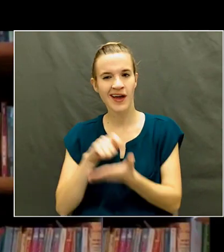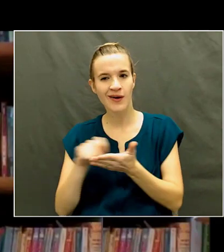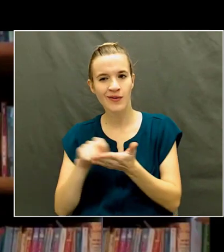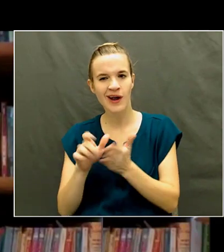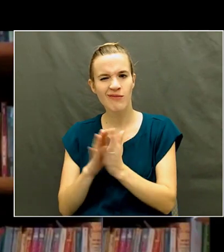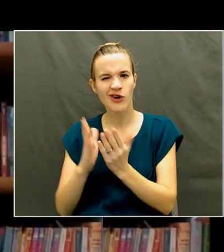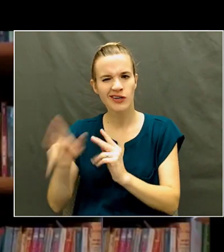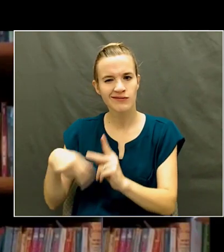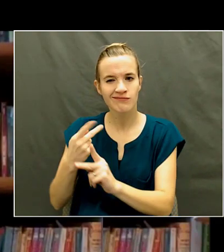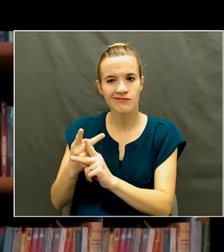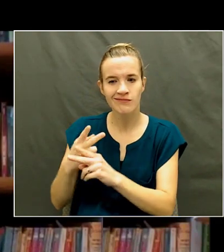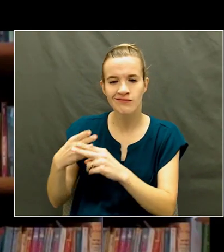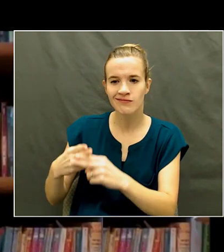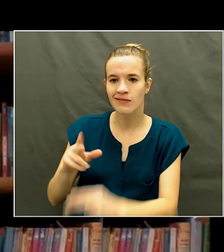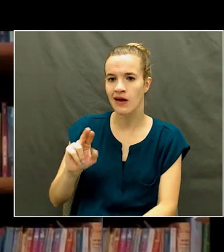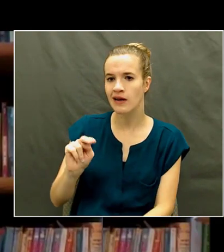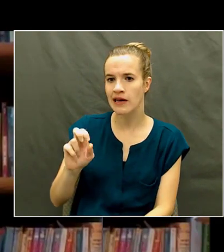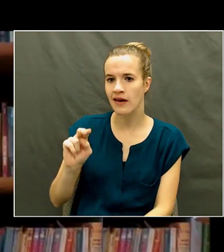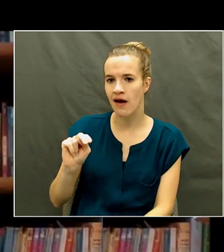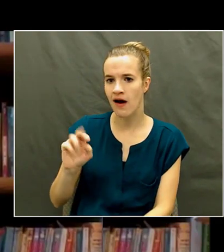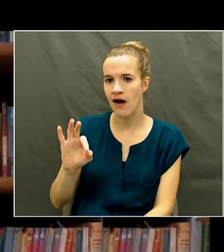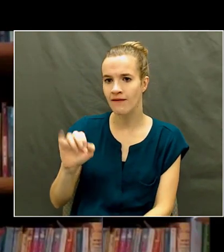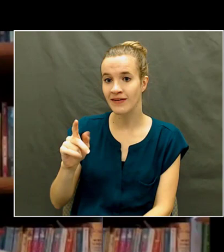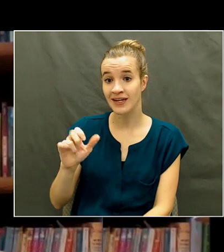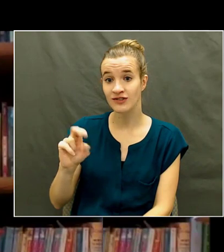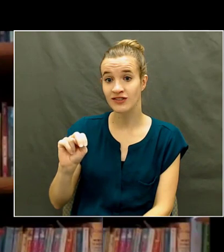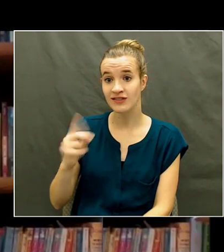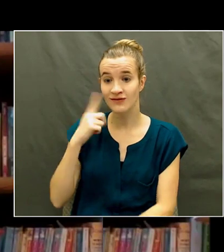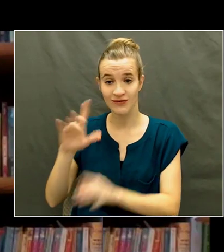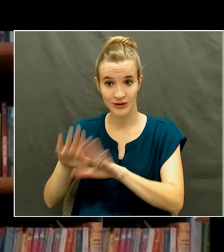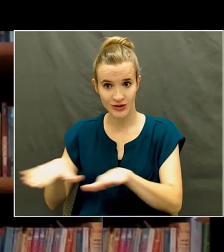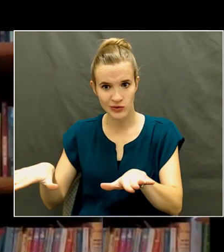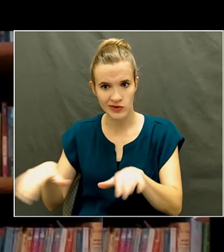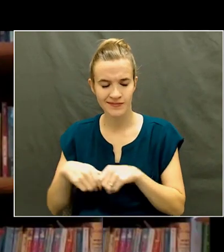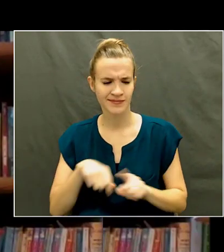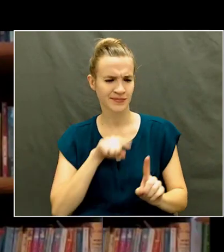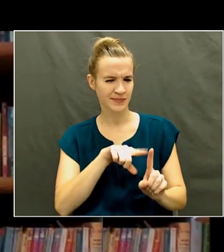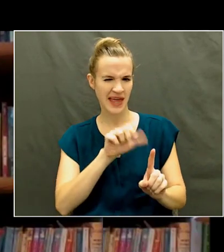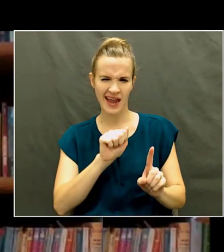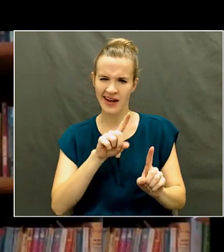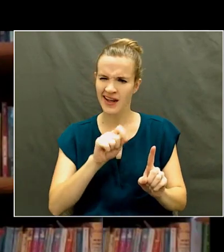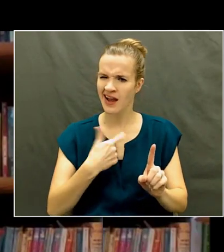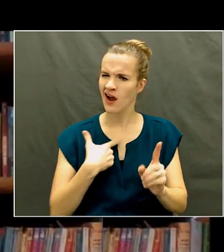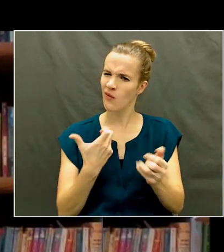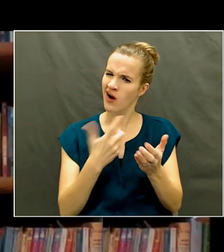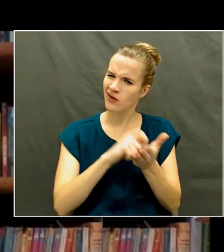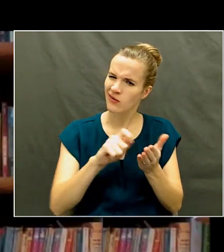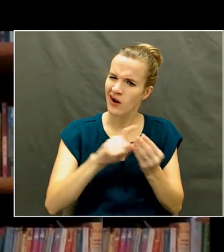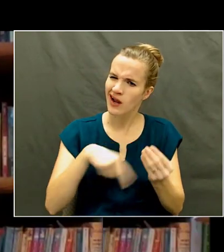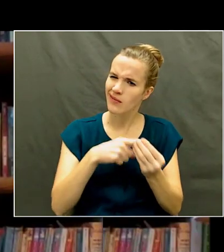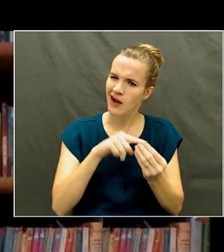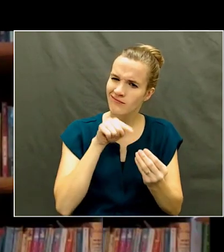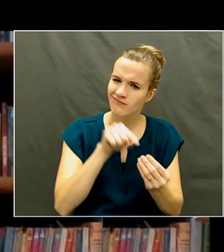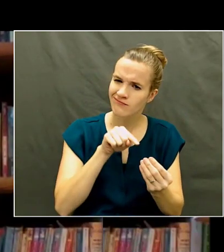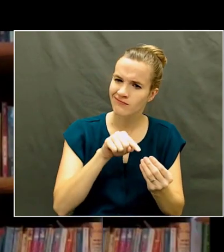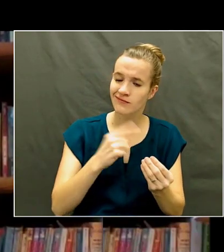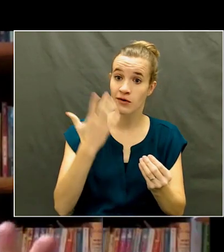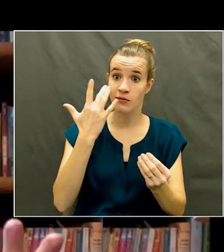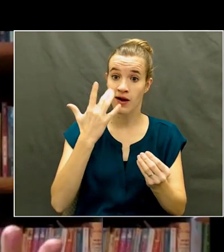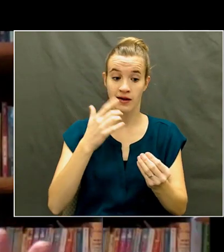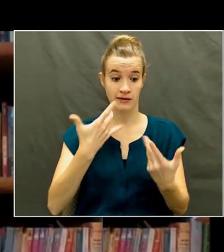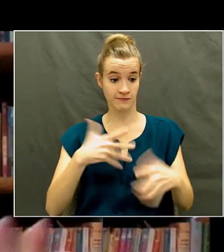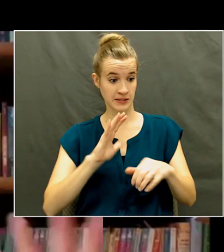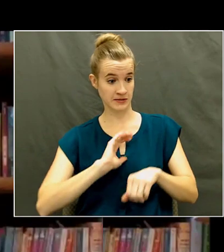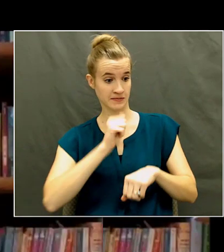kids. I knew that I wanted to write about the Americans with Disabilities Act because since it passed in 1990,